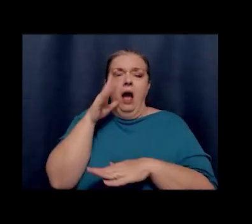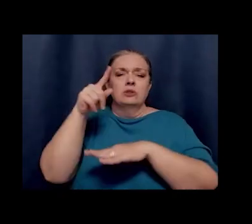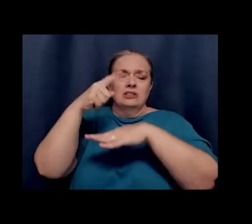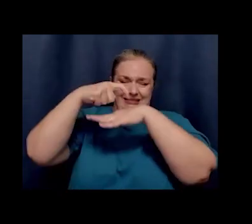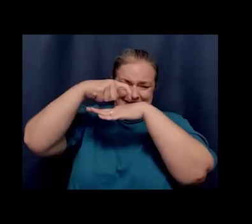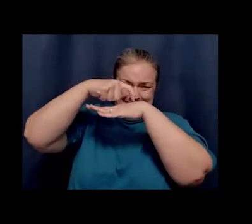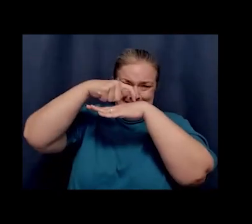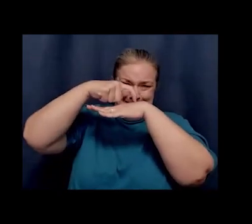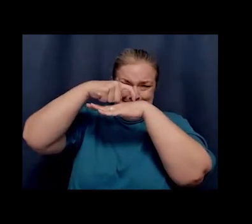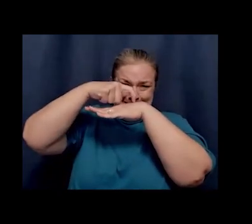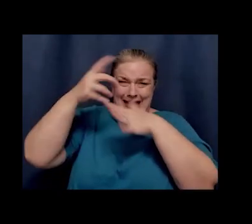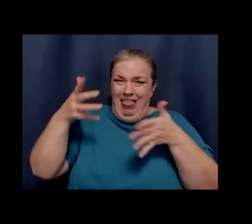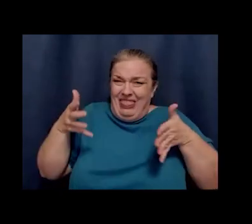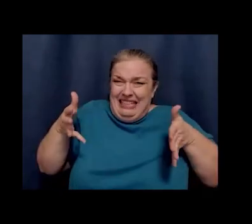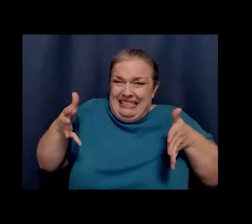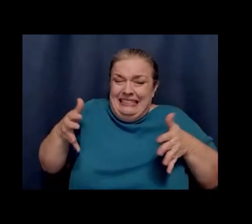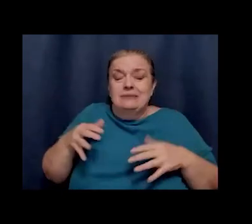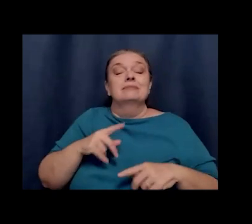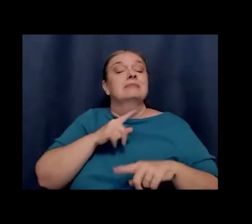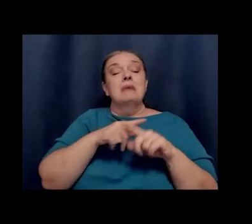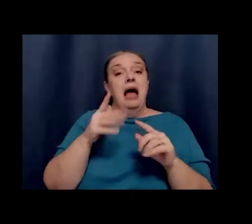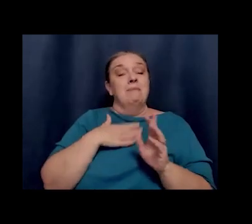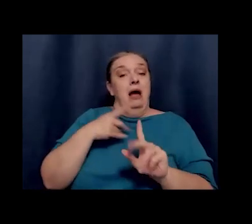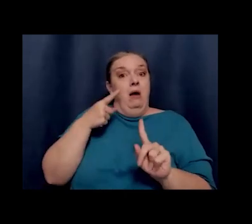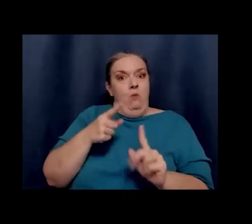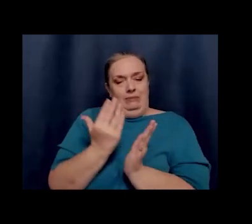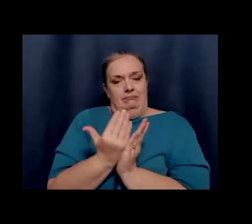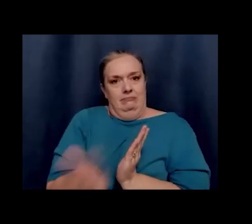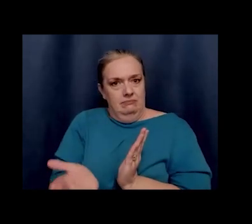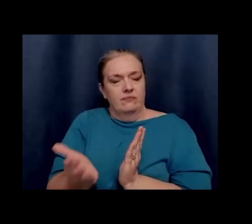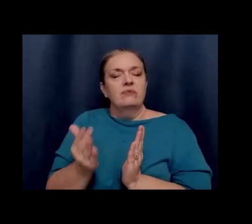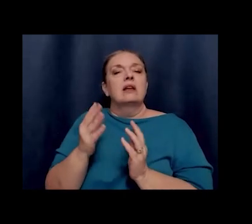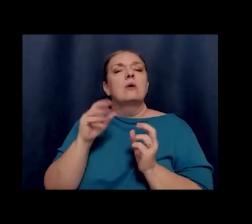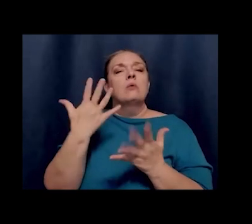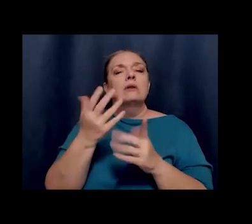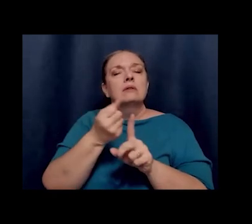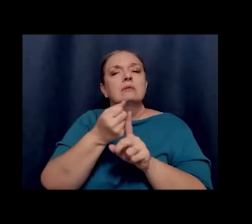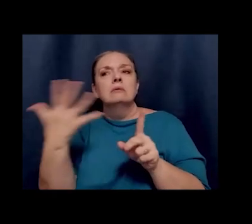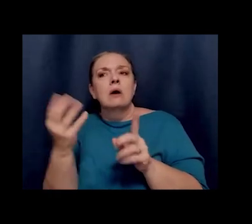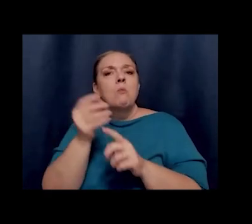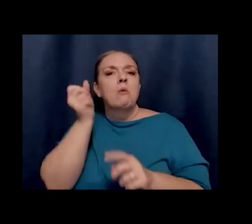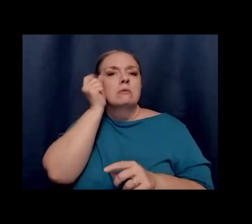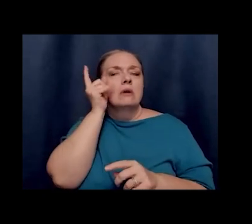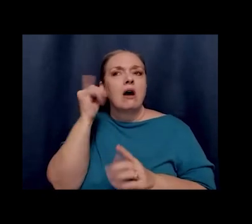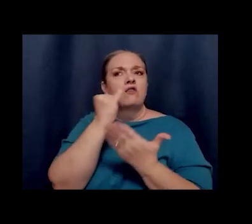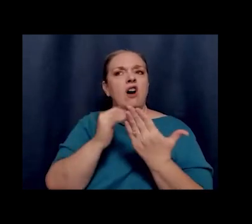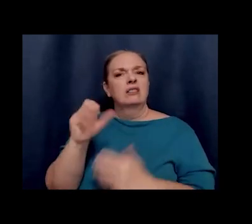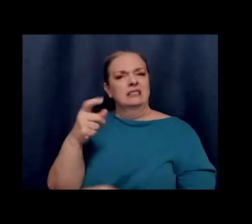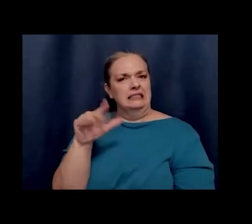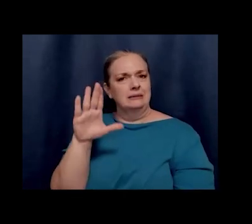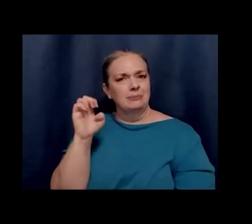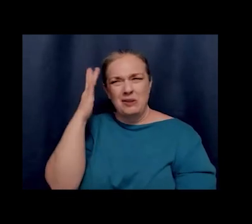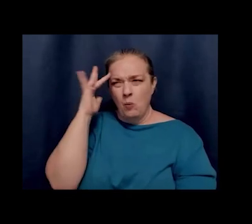want to use the sites I've selected for the rest of this talk to flesh out some of the larger concepts about artist spaces and why they are